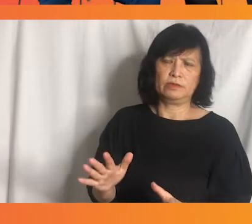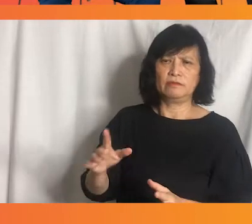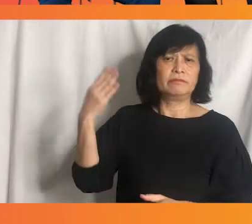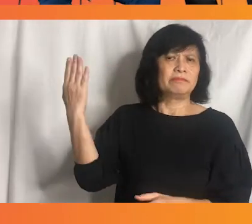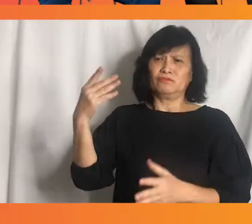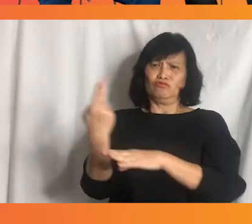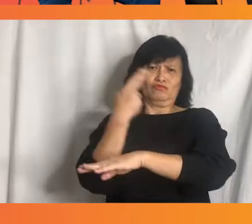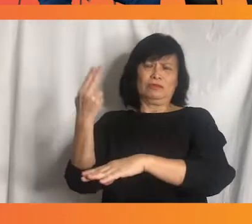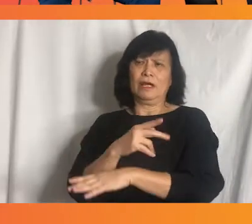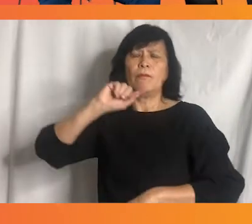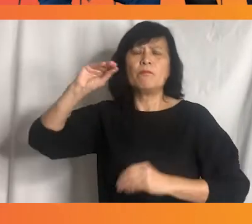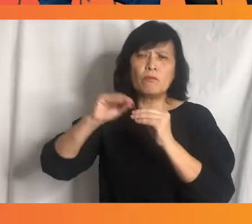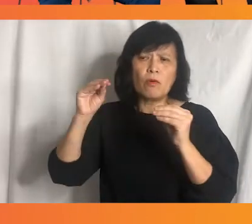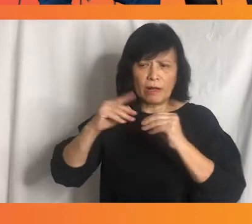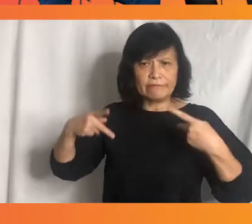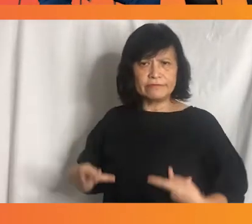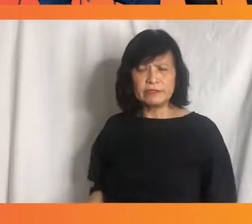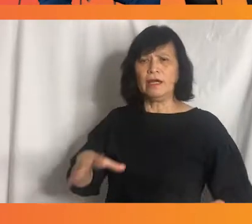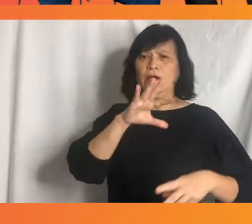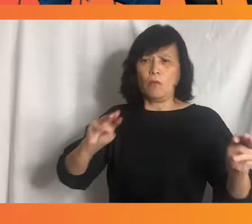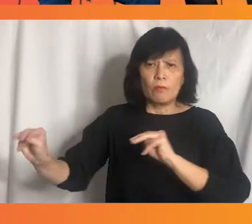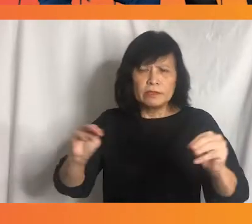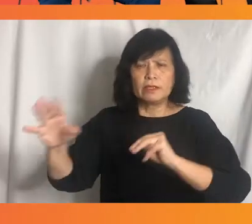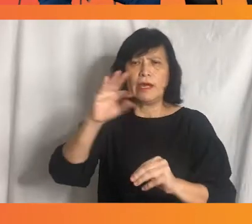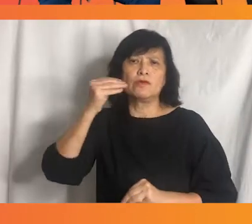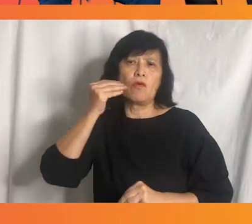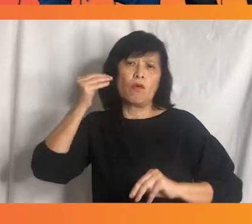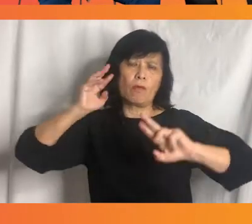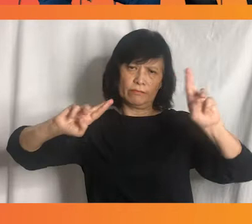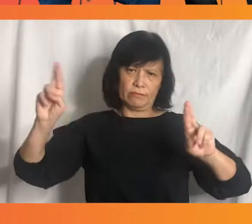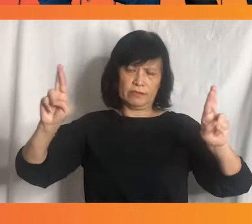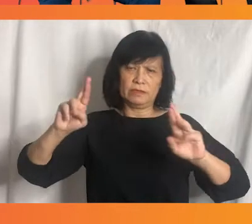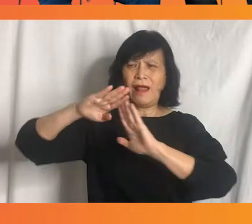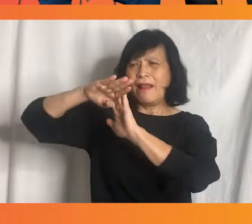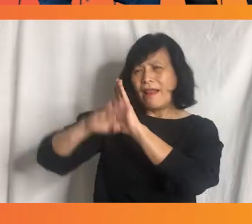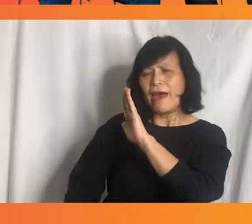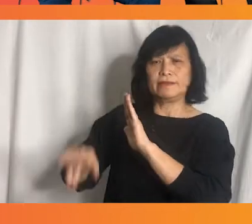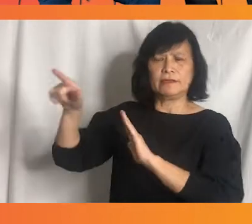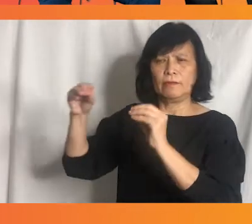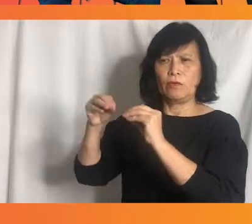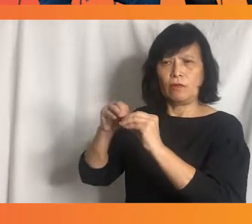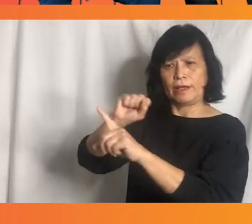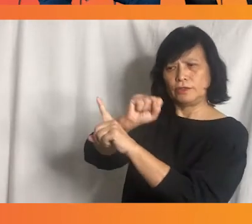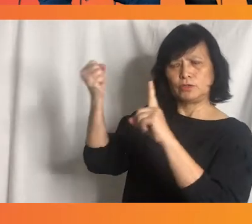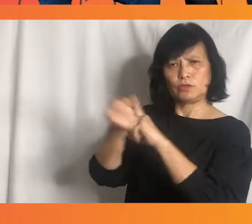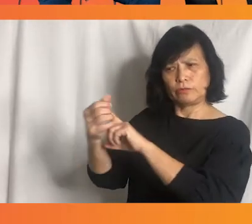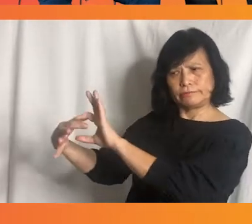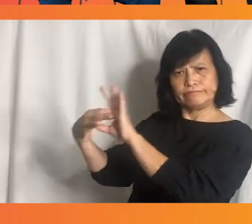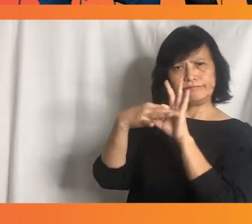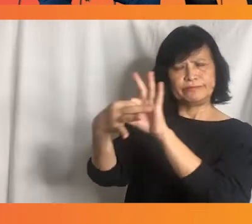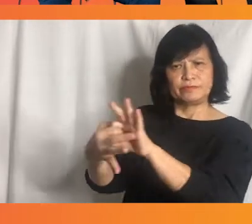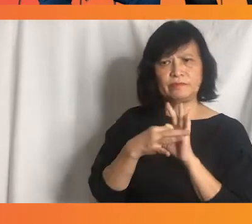on physical aspects of mobility and home preparation, with less emphasis on the social belonging aspects, which falls